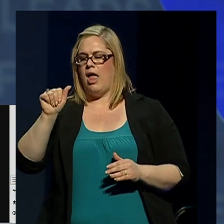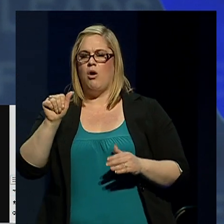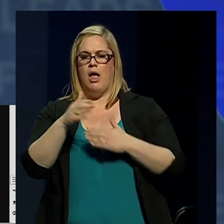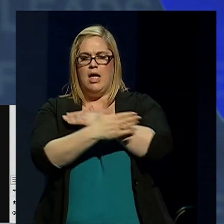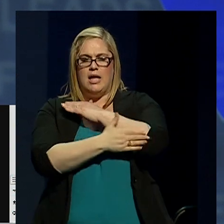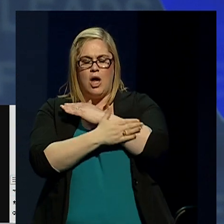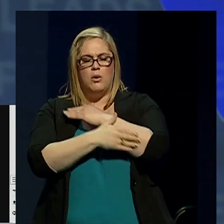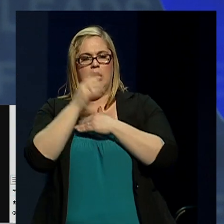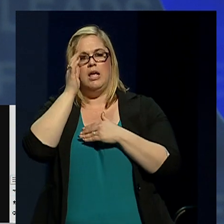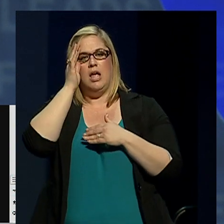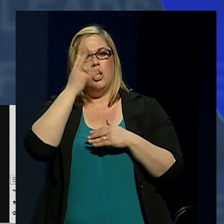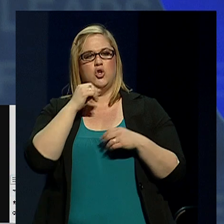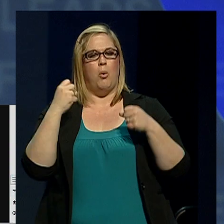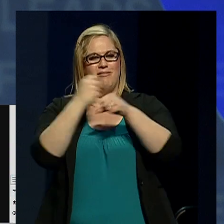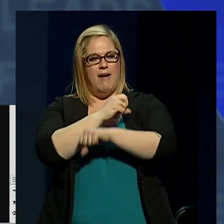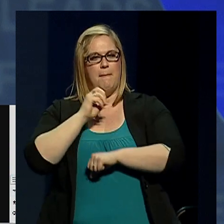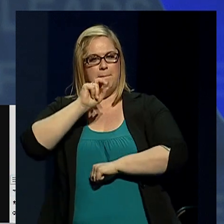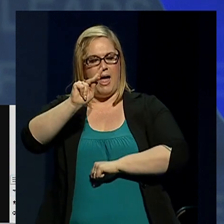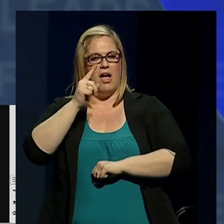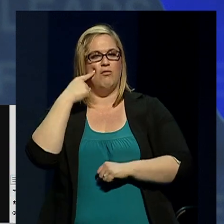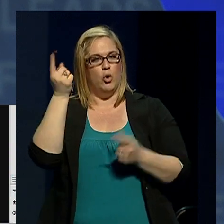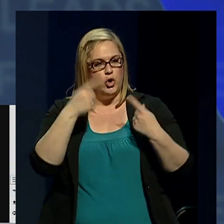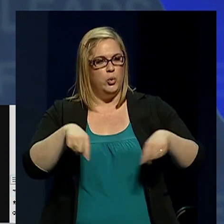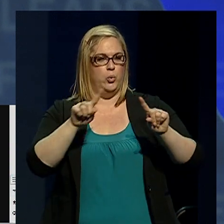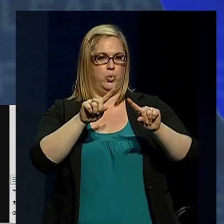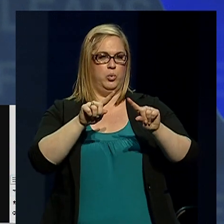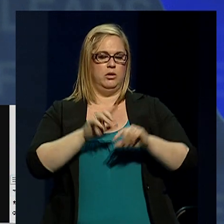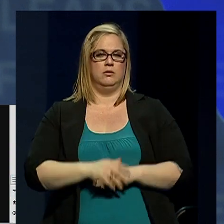sanctuary jurisdictions to fight back for you.